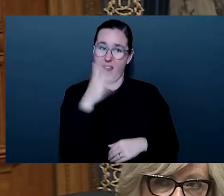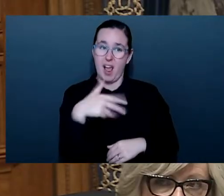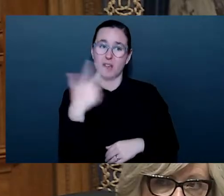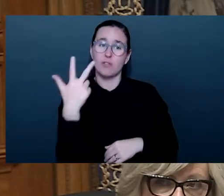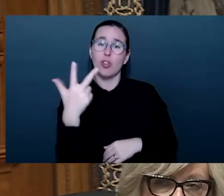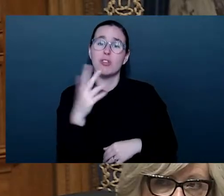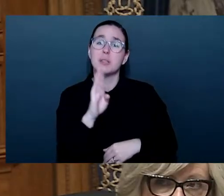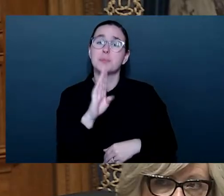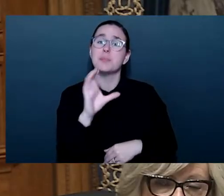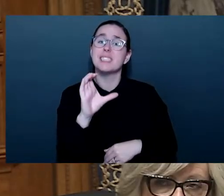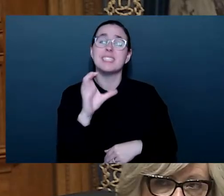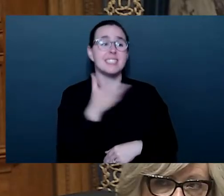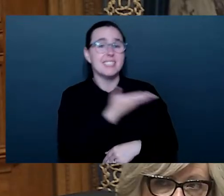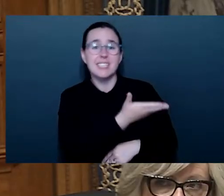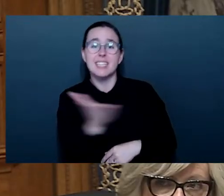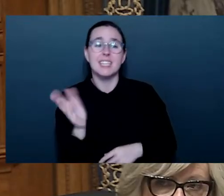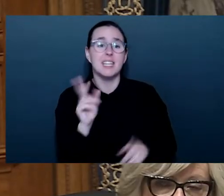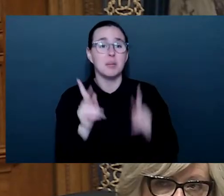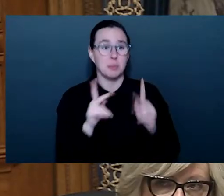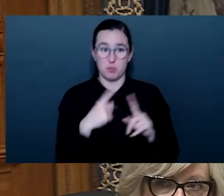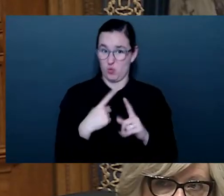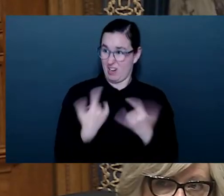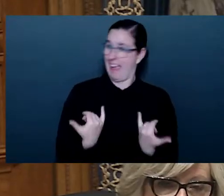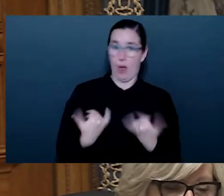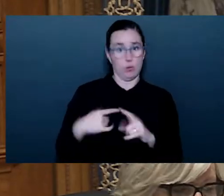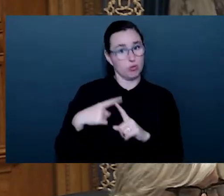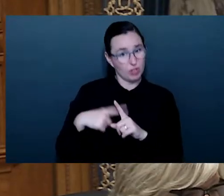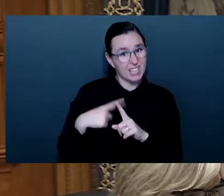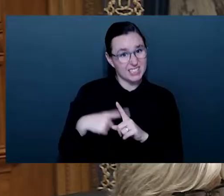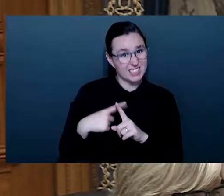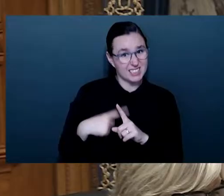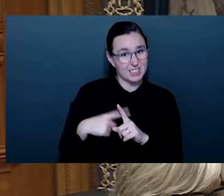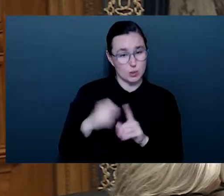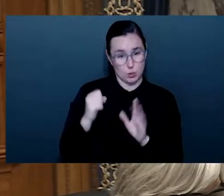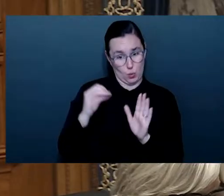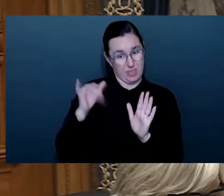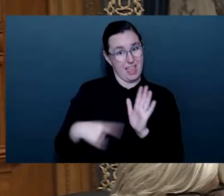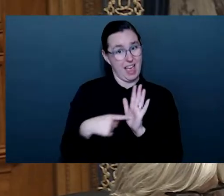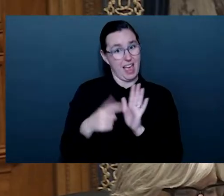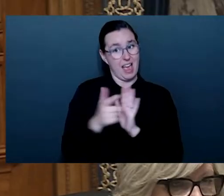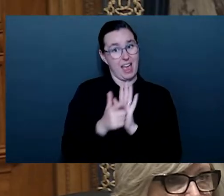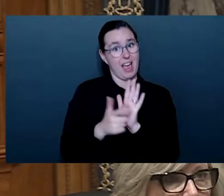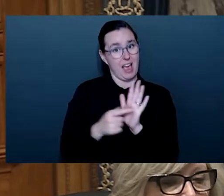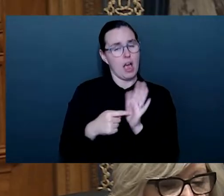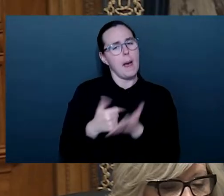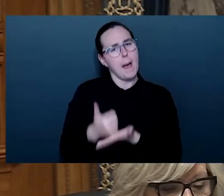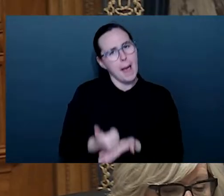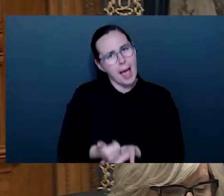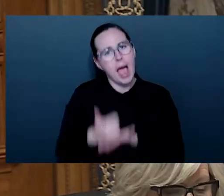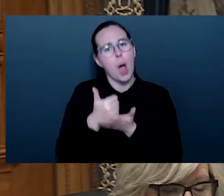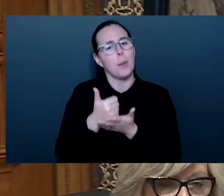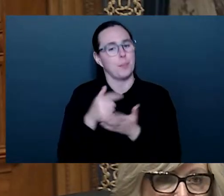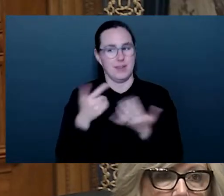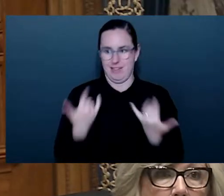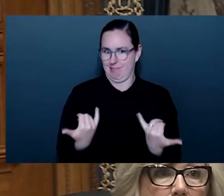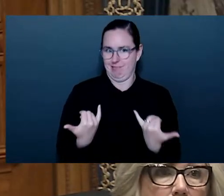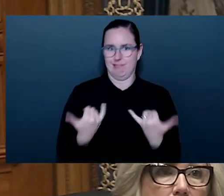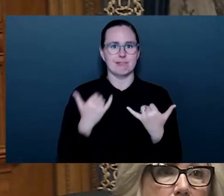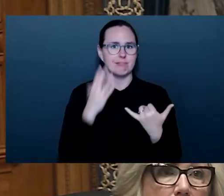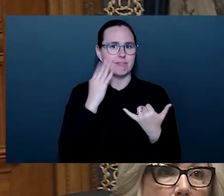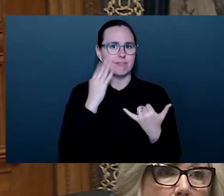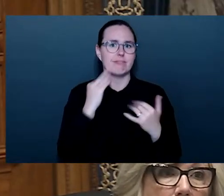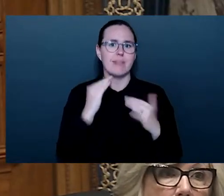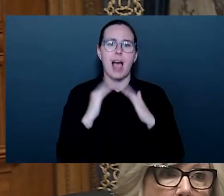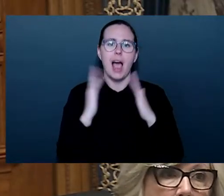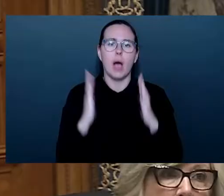in addressing the housing affordability crisis. It's a practical, effective, and necessary tool to address our